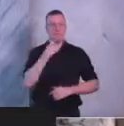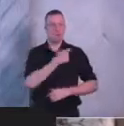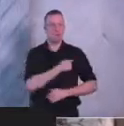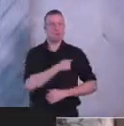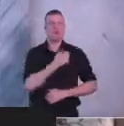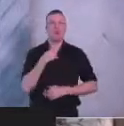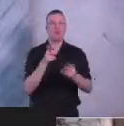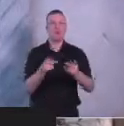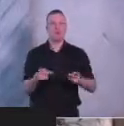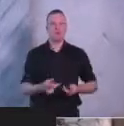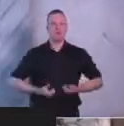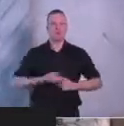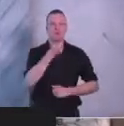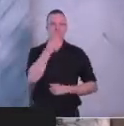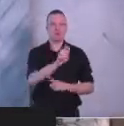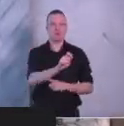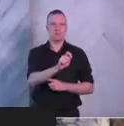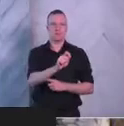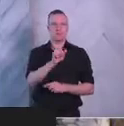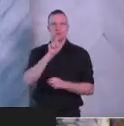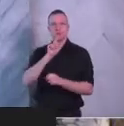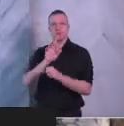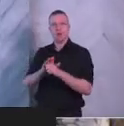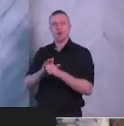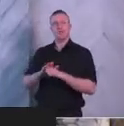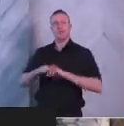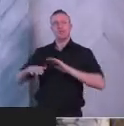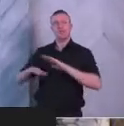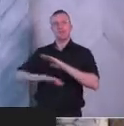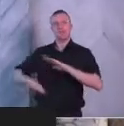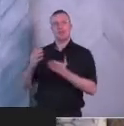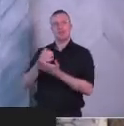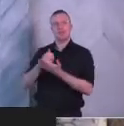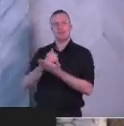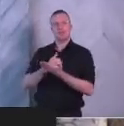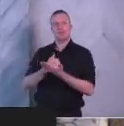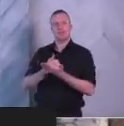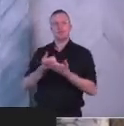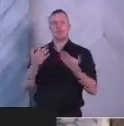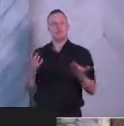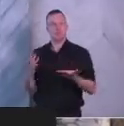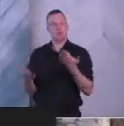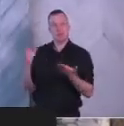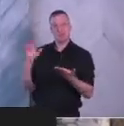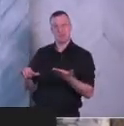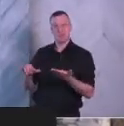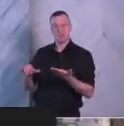roof over their heads. A guaranteed livable income, for example, it might be that is